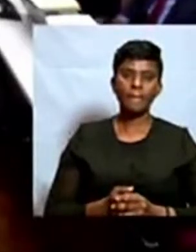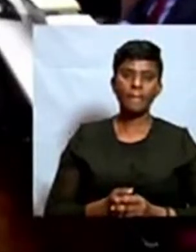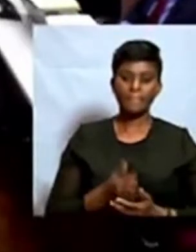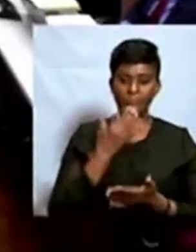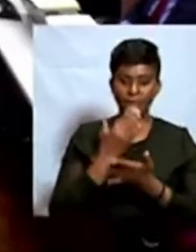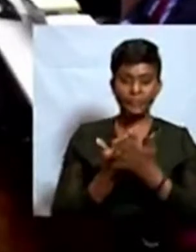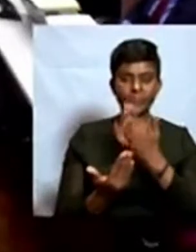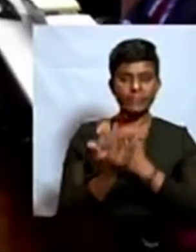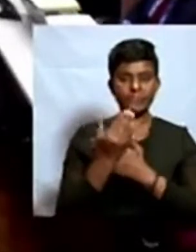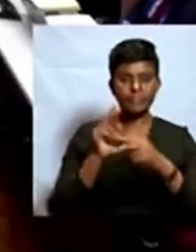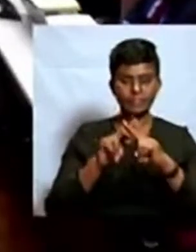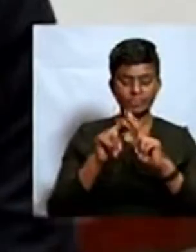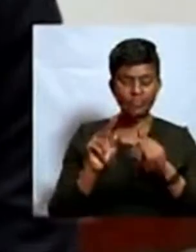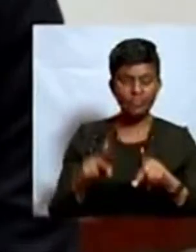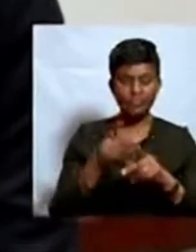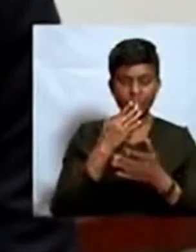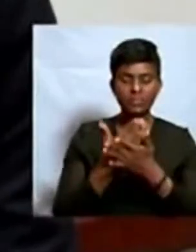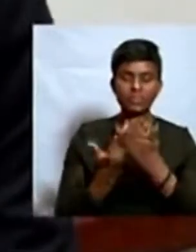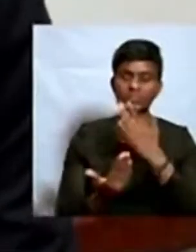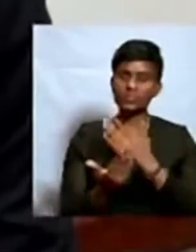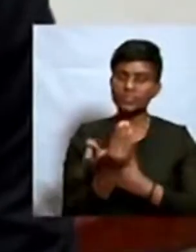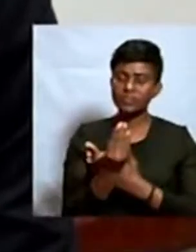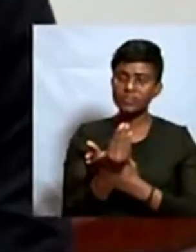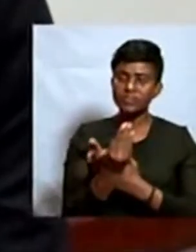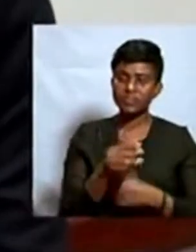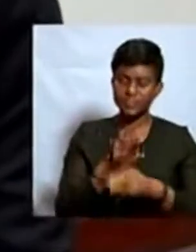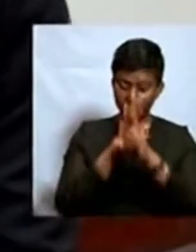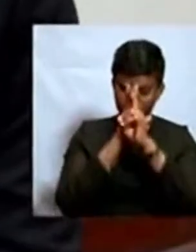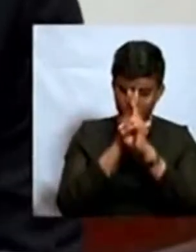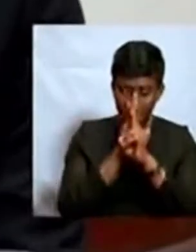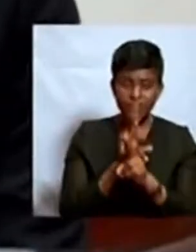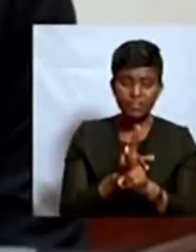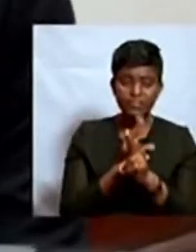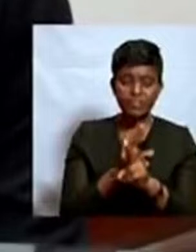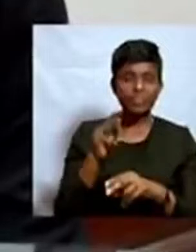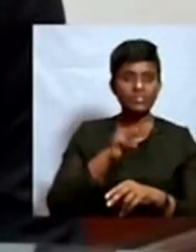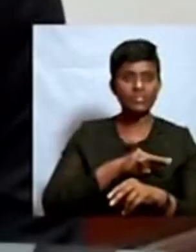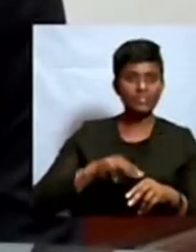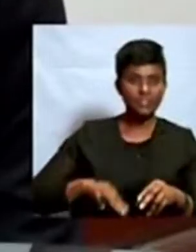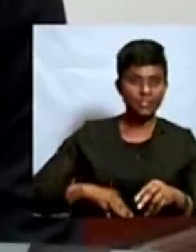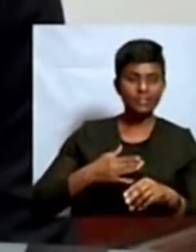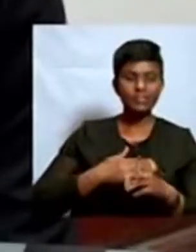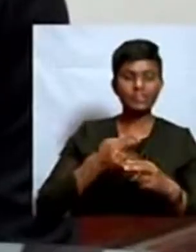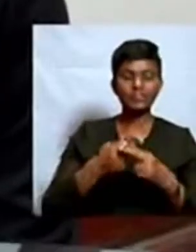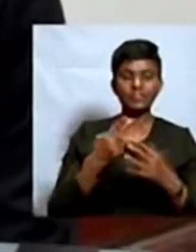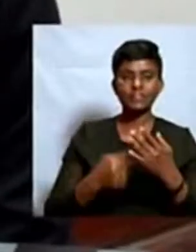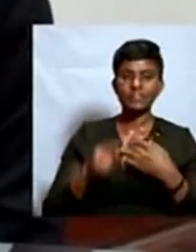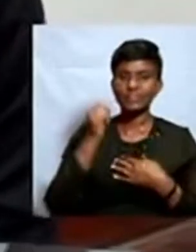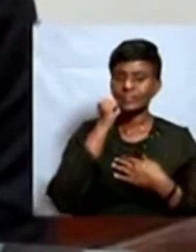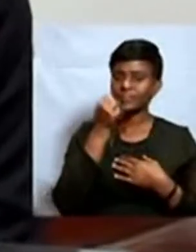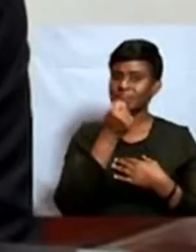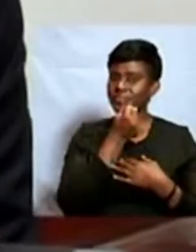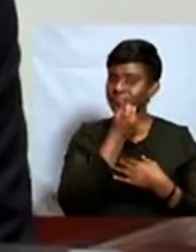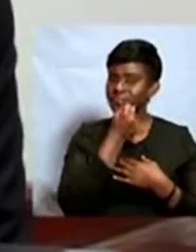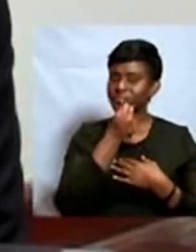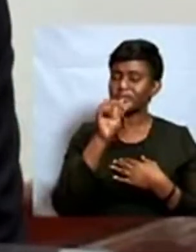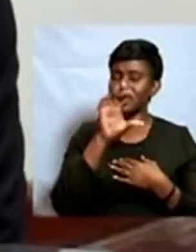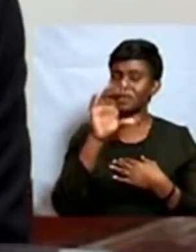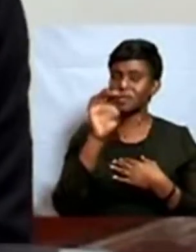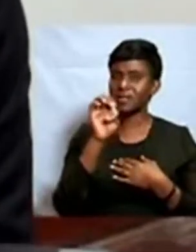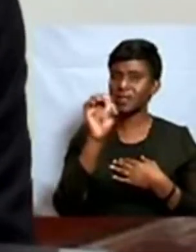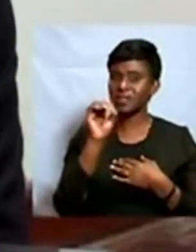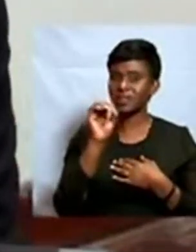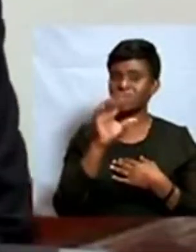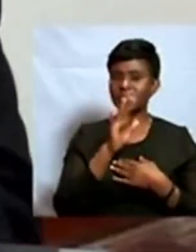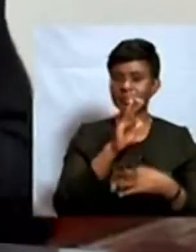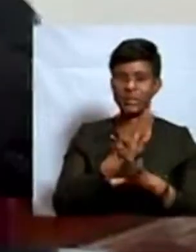Good morning, Chair, and good morning, honorable members. My name is Thomas Weldethambet. I'm CEO of Zambia